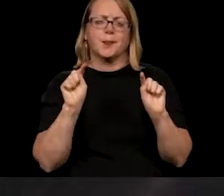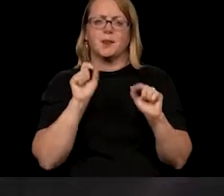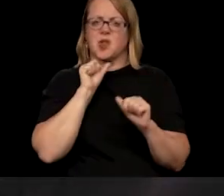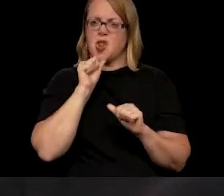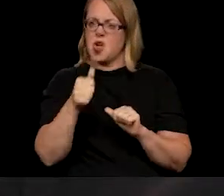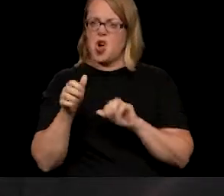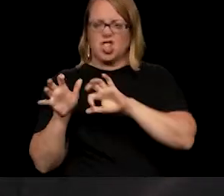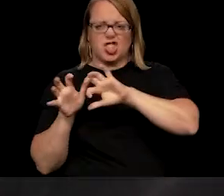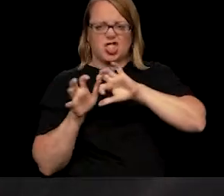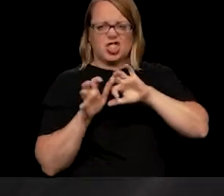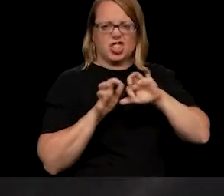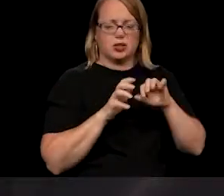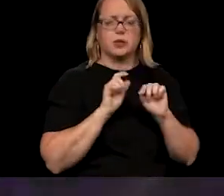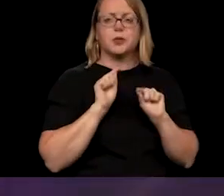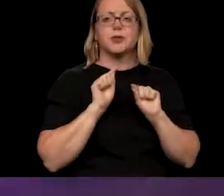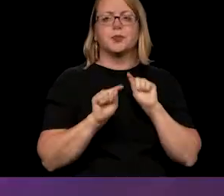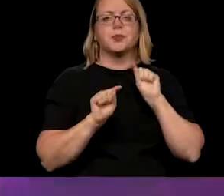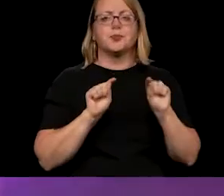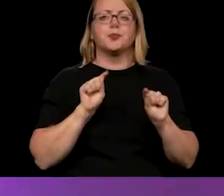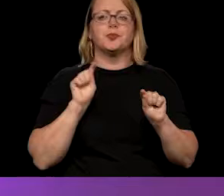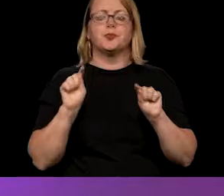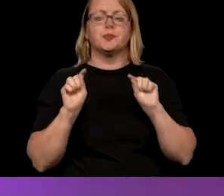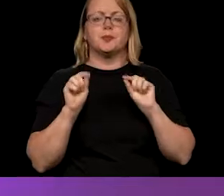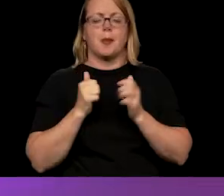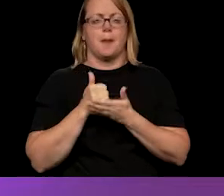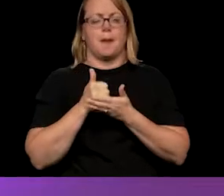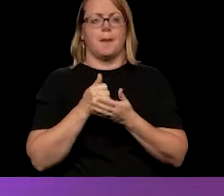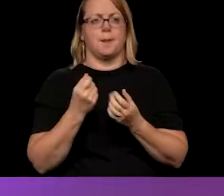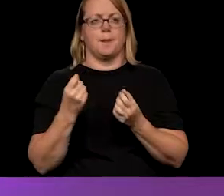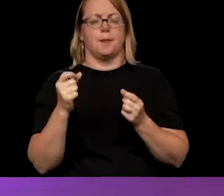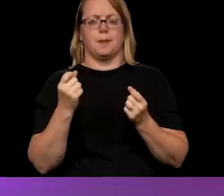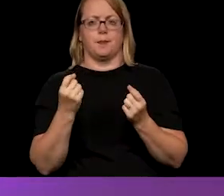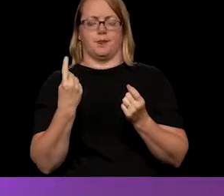it's almost like an off-white, very, very light yellow.